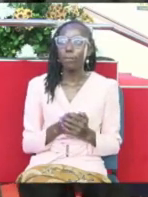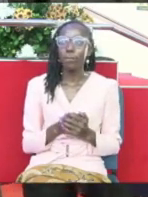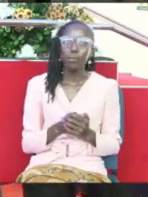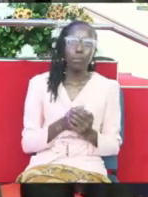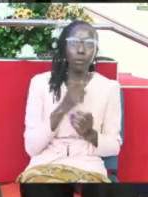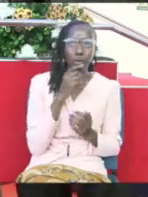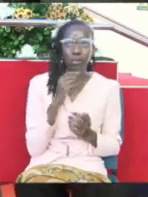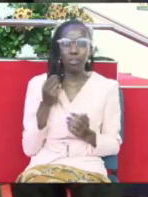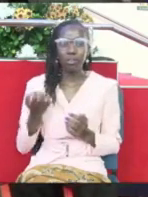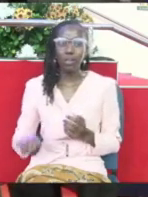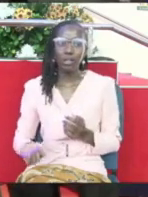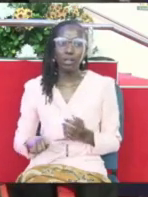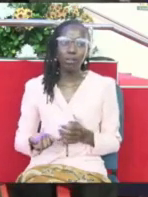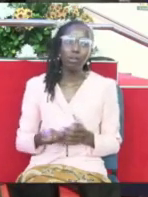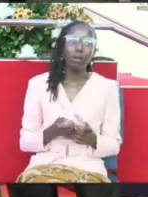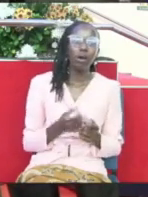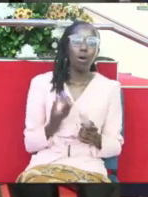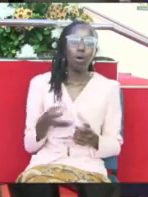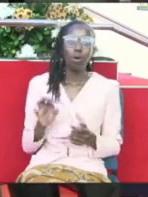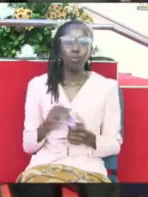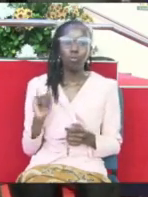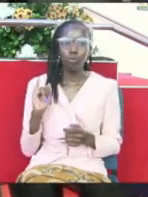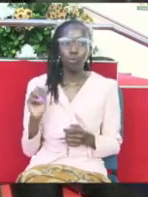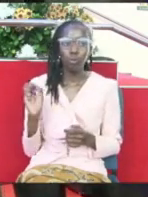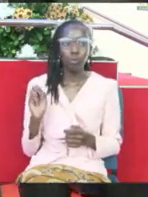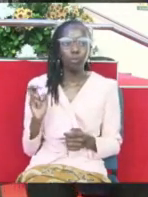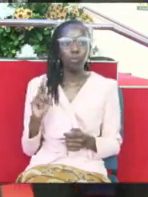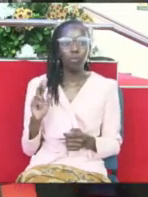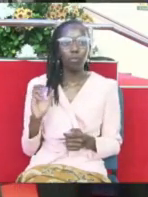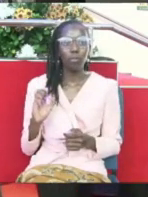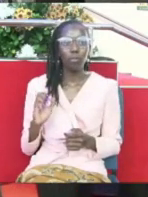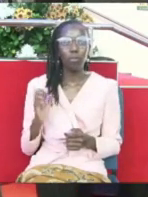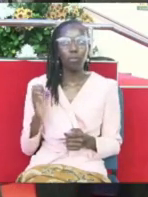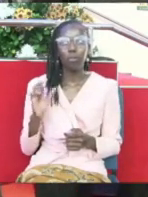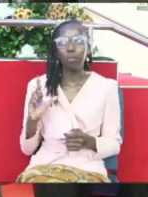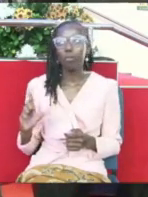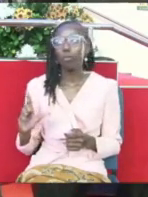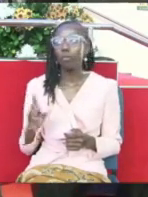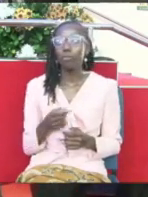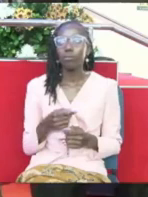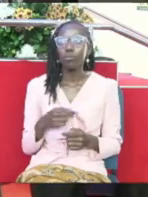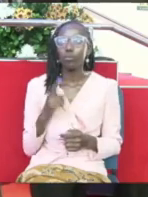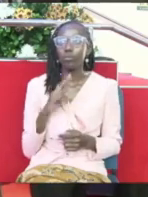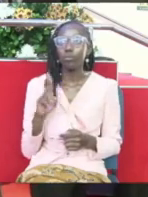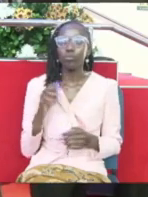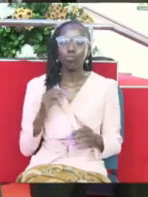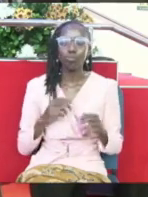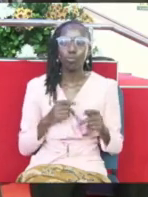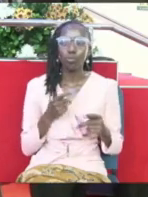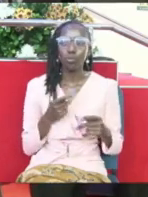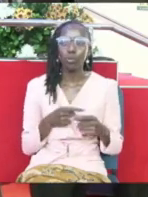for safety. Lakini sasa wana wa Israeli wanatoroka. Bwana Yesu asifiwe. Amen. If you're married in the house. Kama umeolewa kwenye